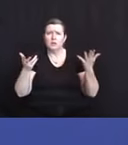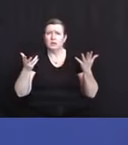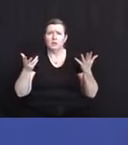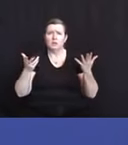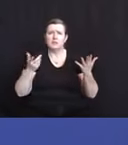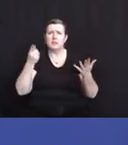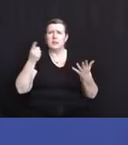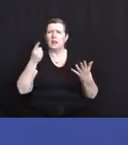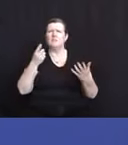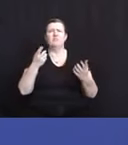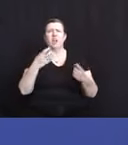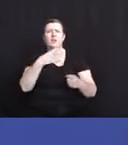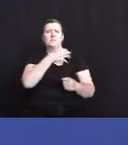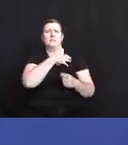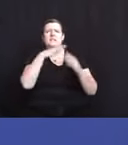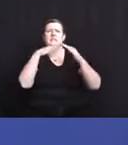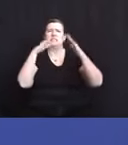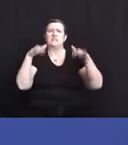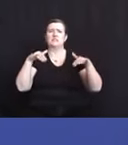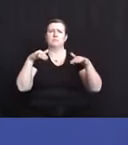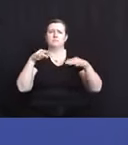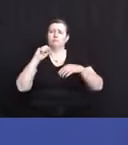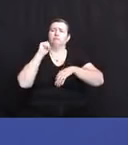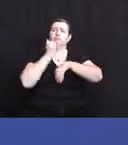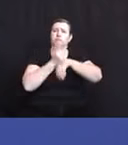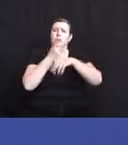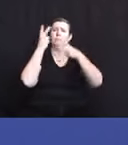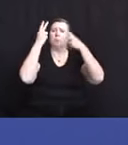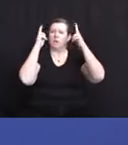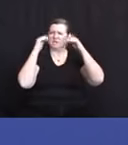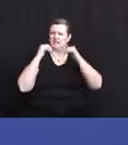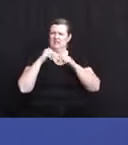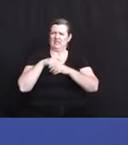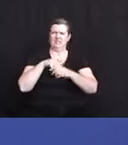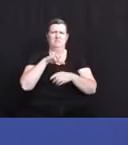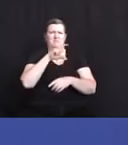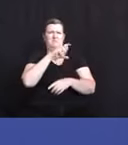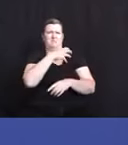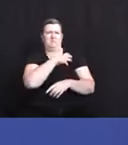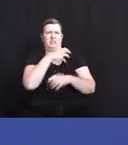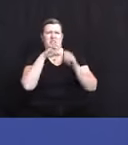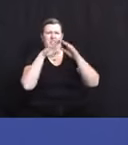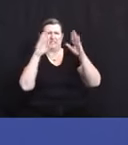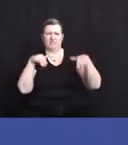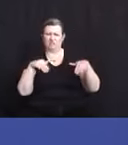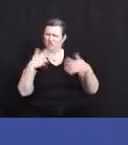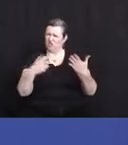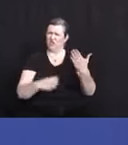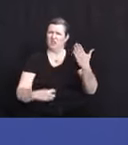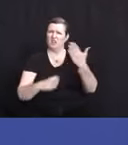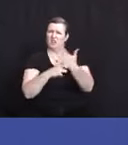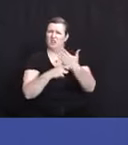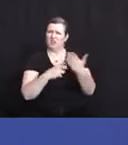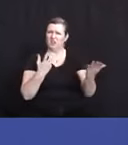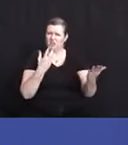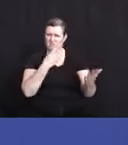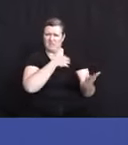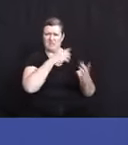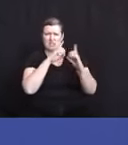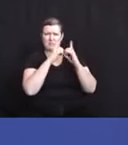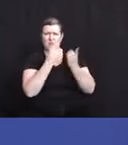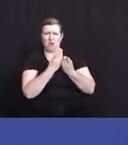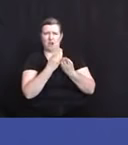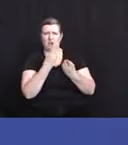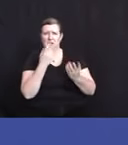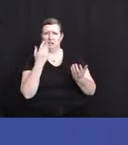your executive order barring residents from such services. Should they face EO violation, and are you aware of any other government agencies, police